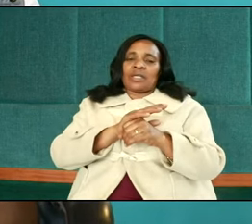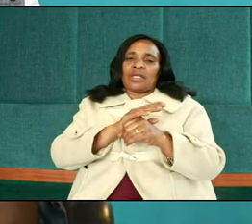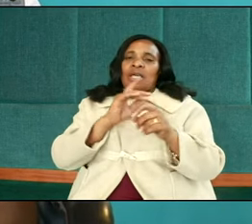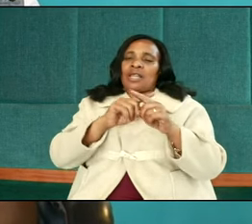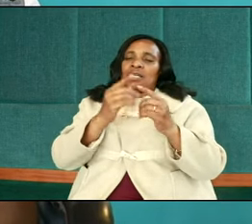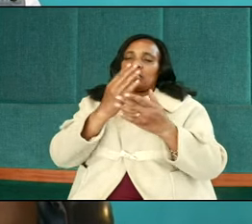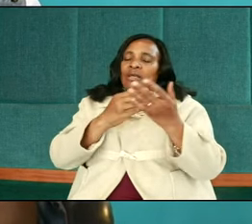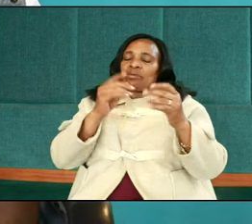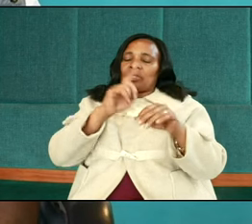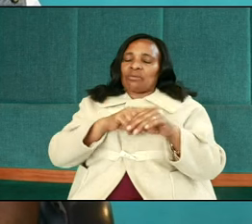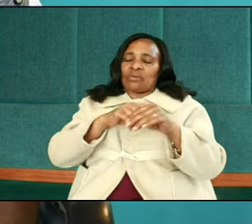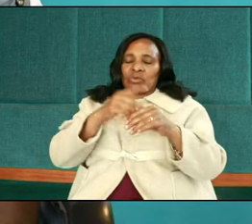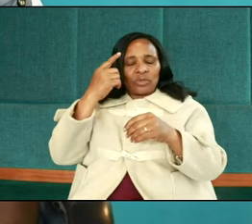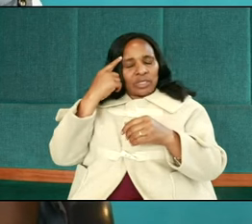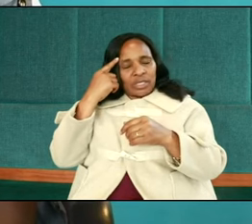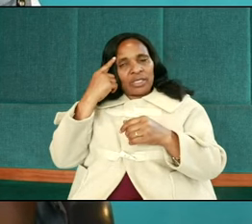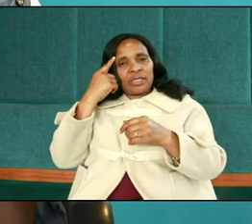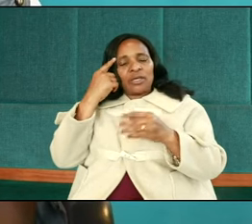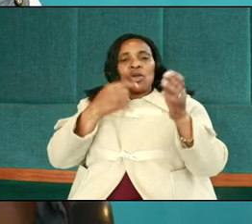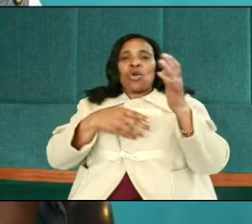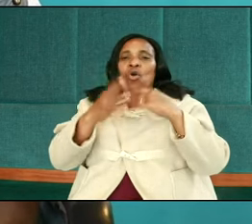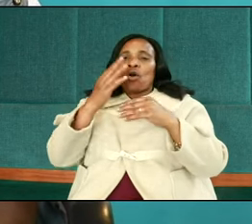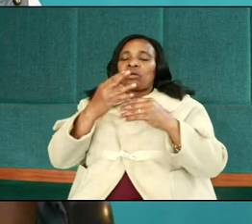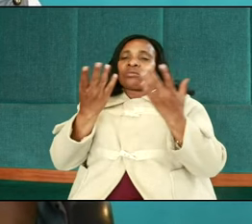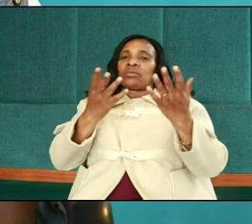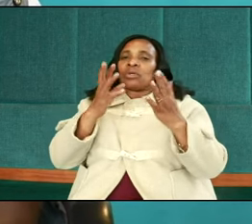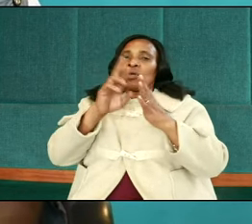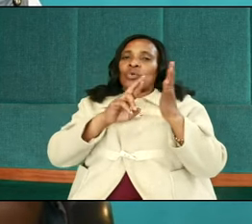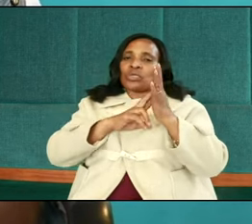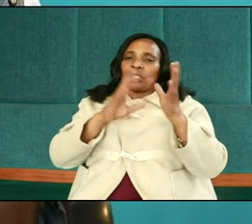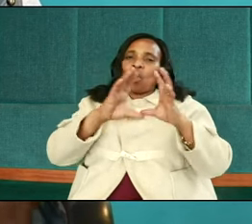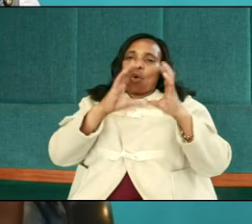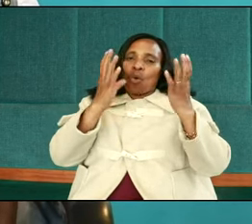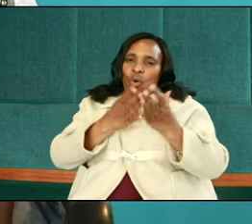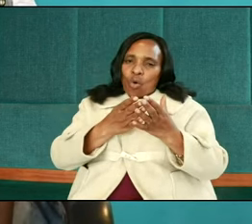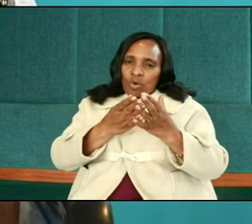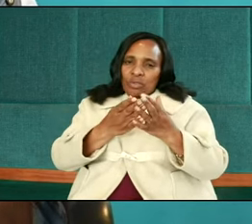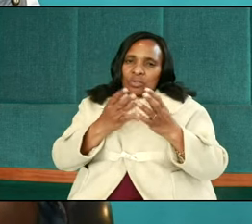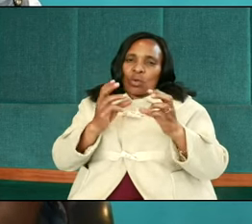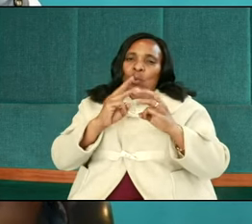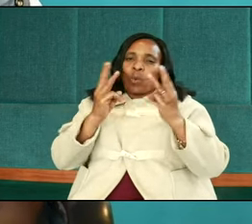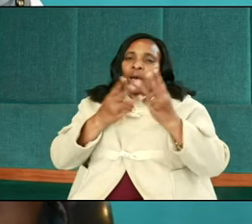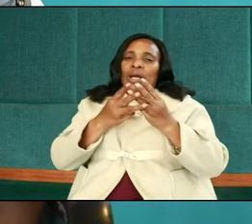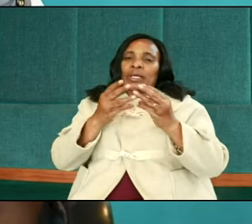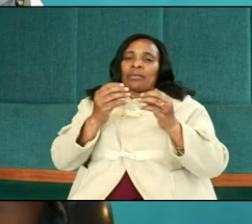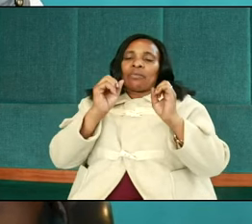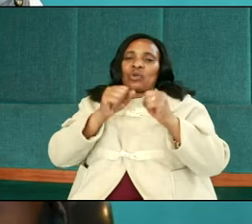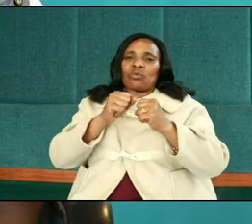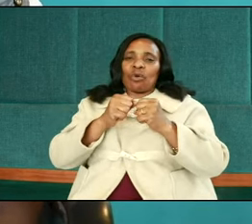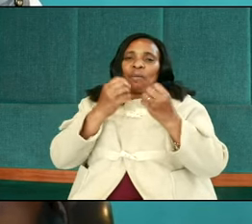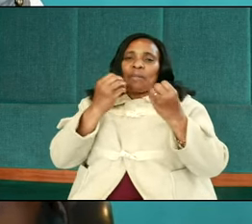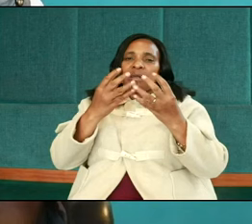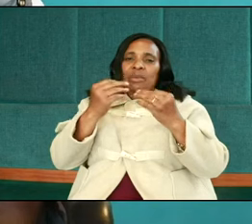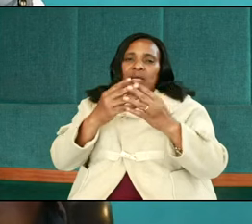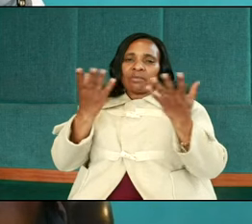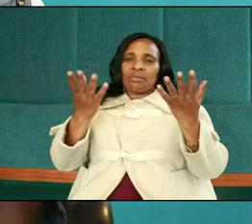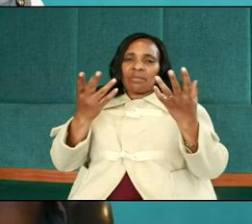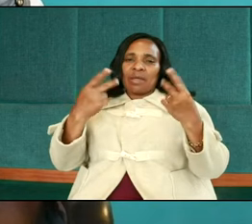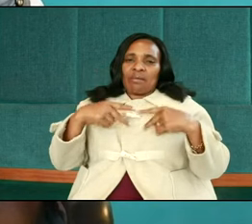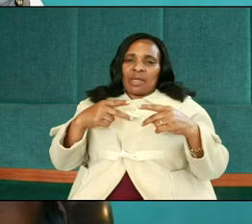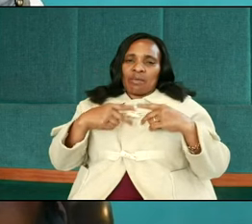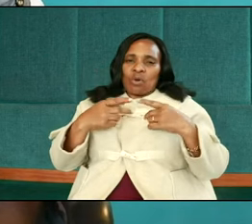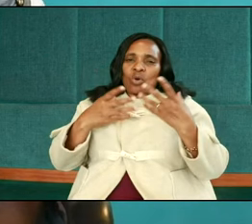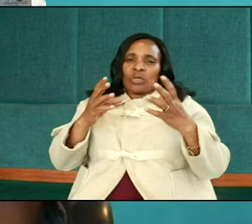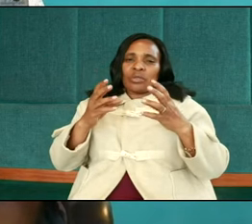know, sometimes we think that God rules the whole universe. There are so many planets. Yeah, there's so many people in